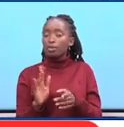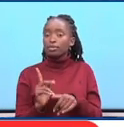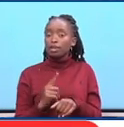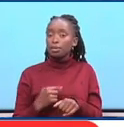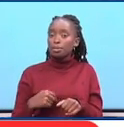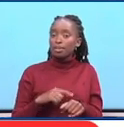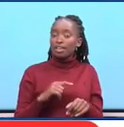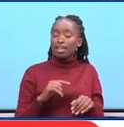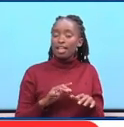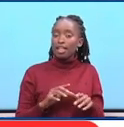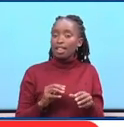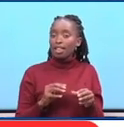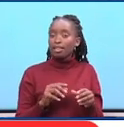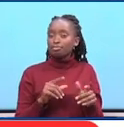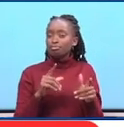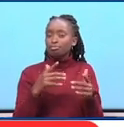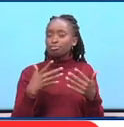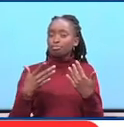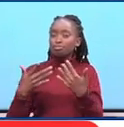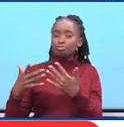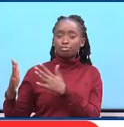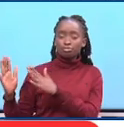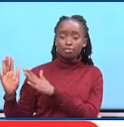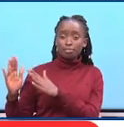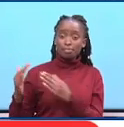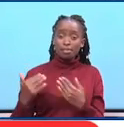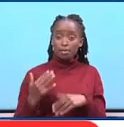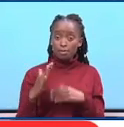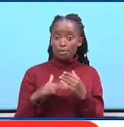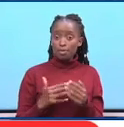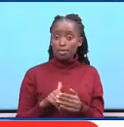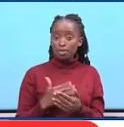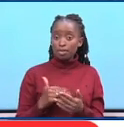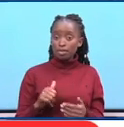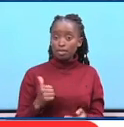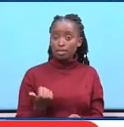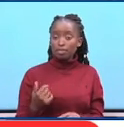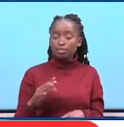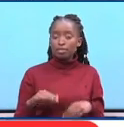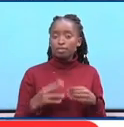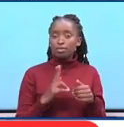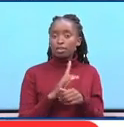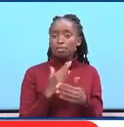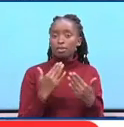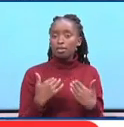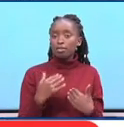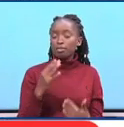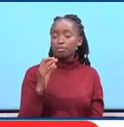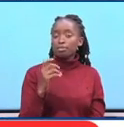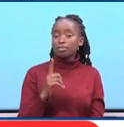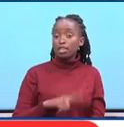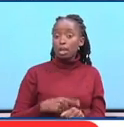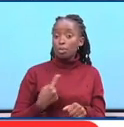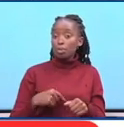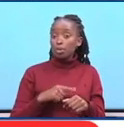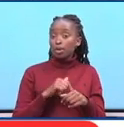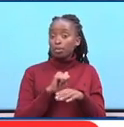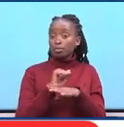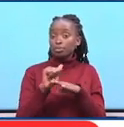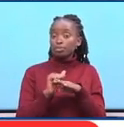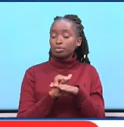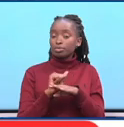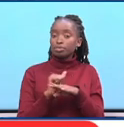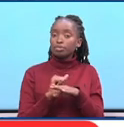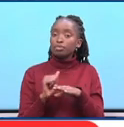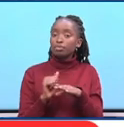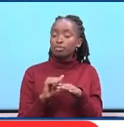24-21. I congratulate my guards for not giving up until we fought to get that set. When we were training for these playoffs, our target